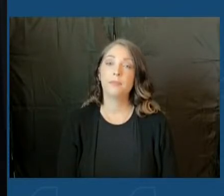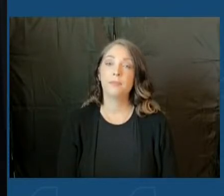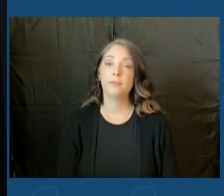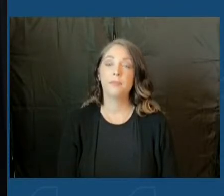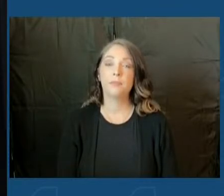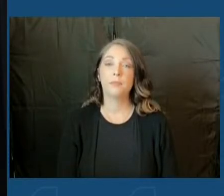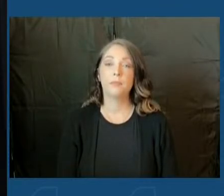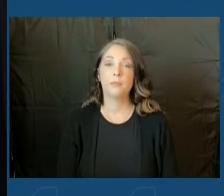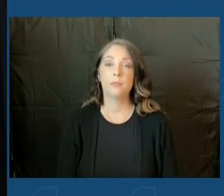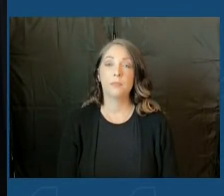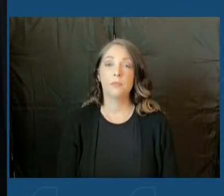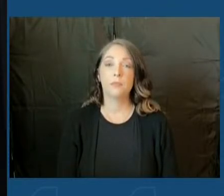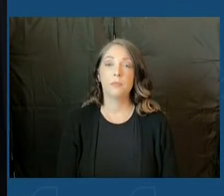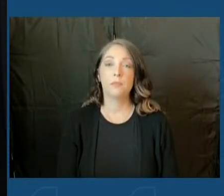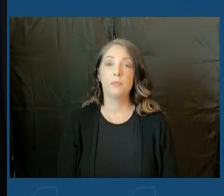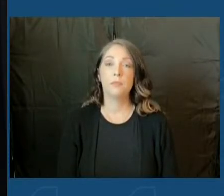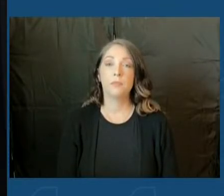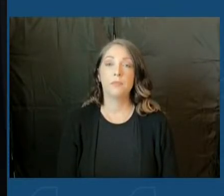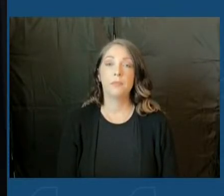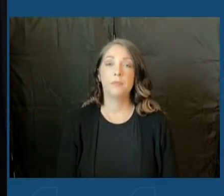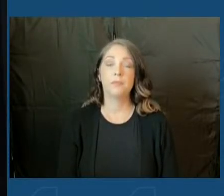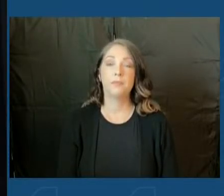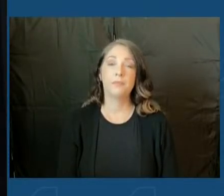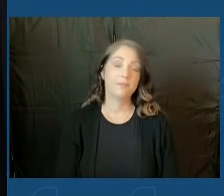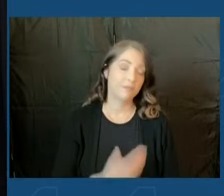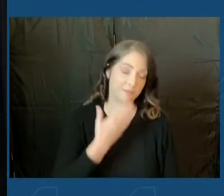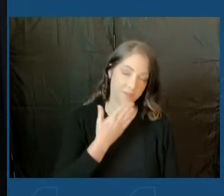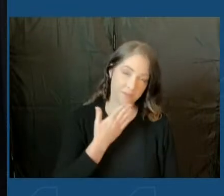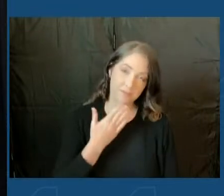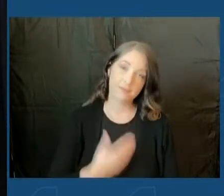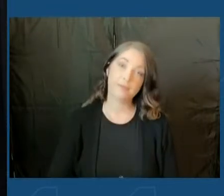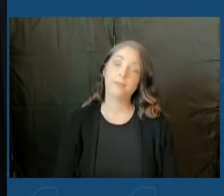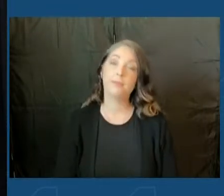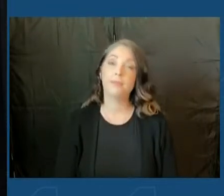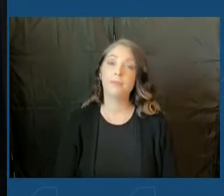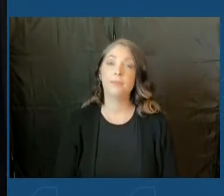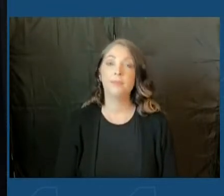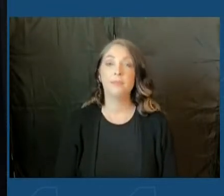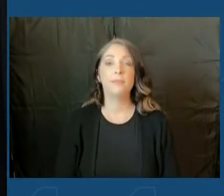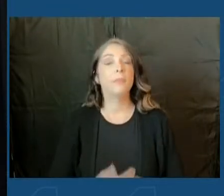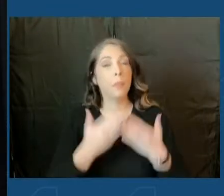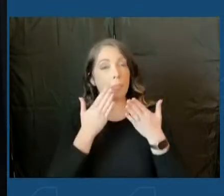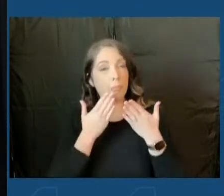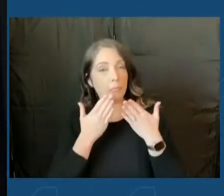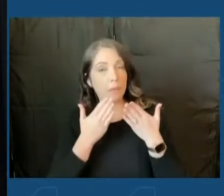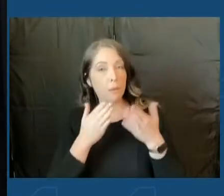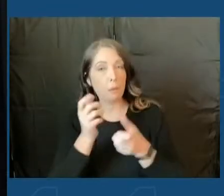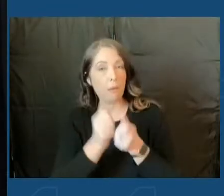There you go. I can thank everybody. Thank you, Governor.